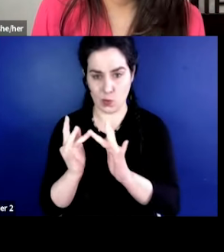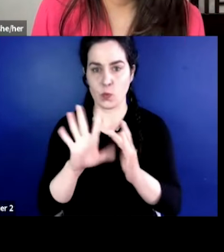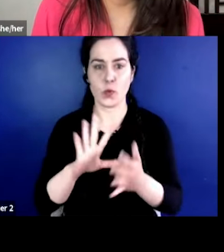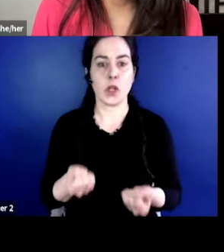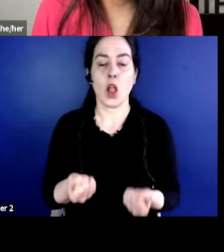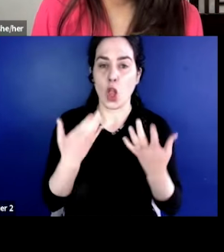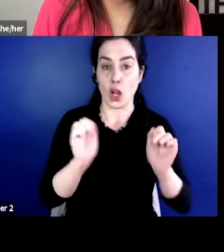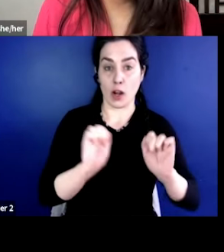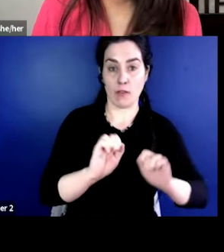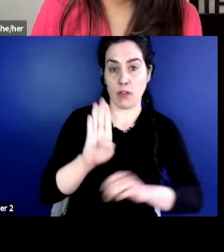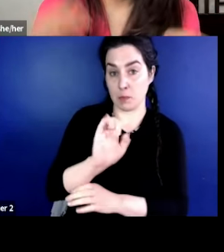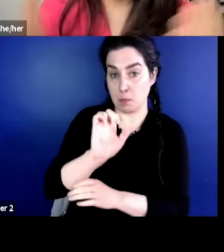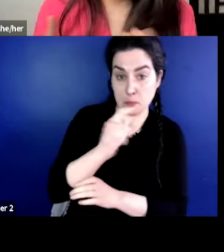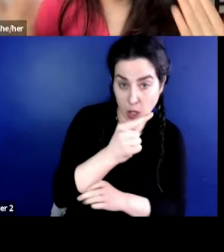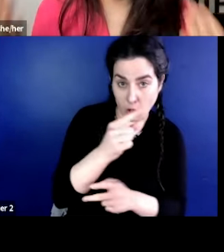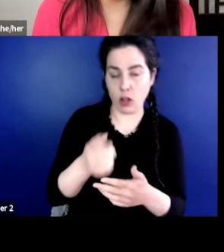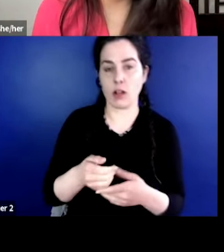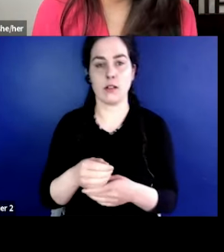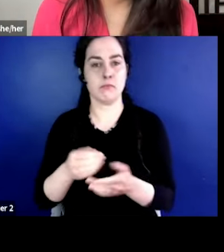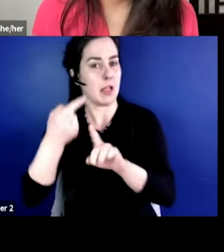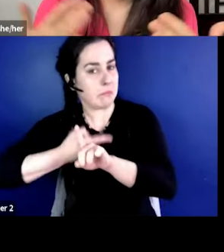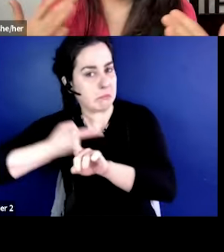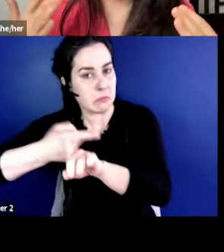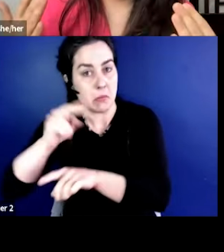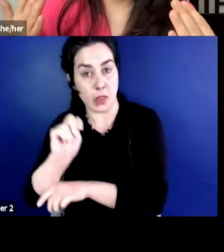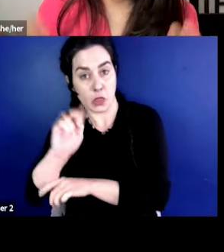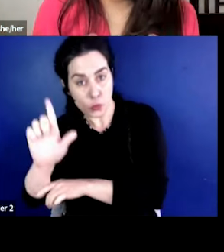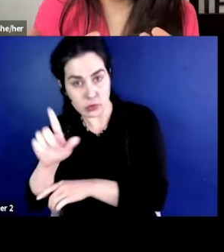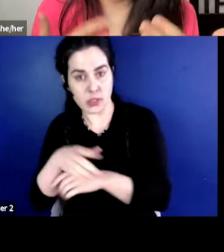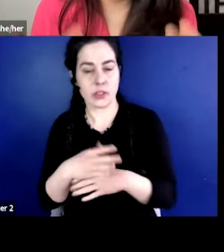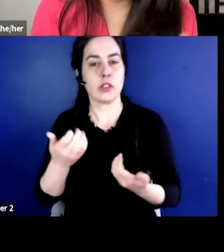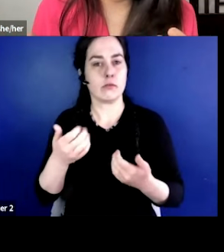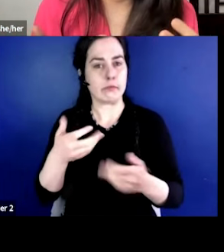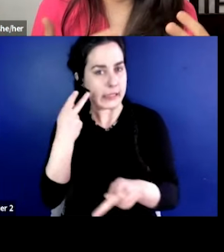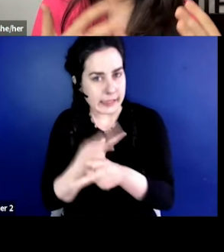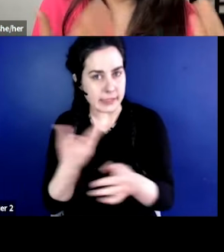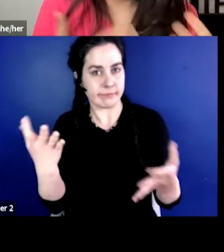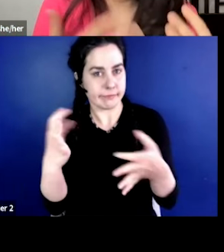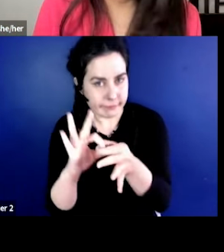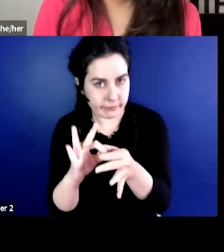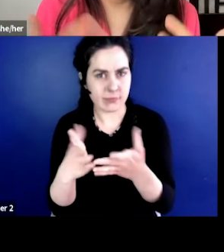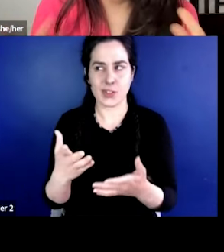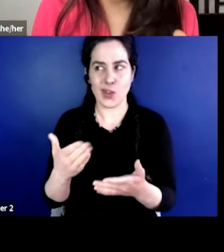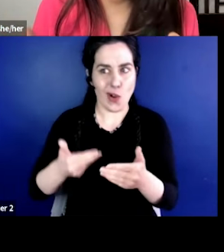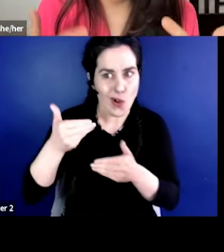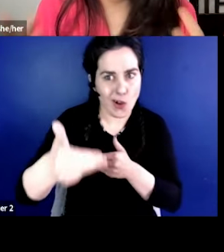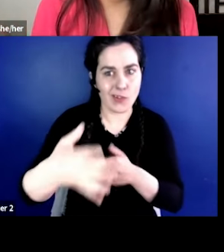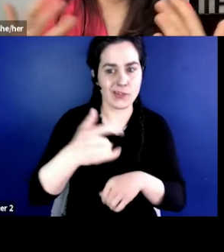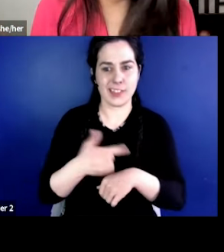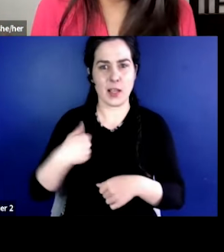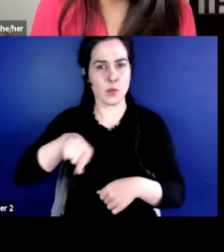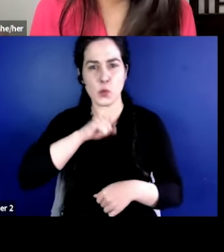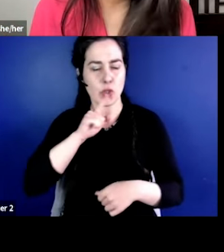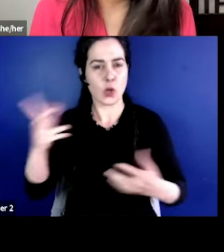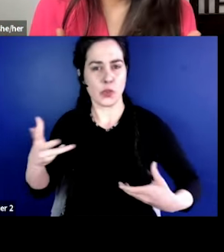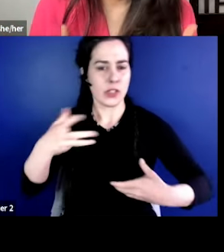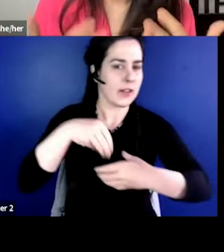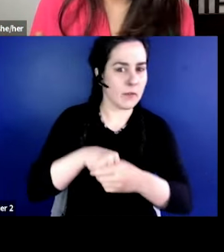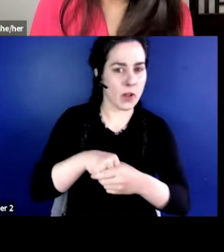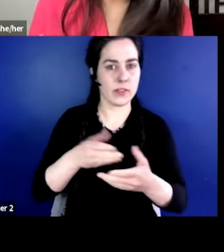posts. We put out monthly newsletters to keep people connected because as we can tell, oftentimes we aren't included in the mainstream violence against women